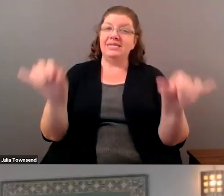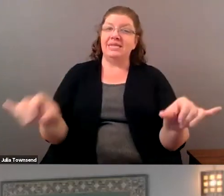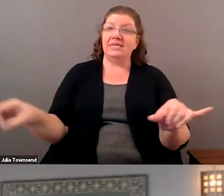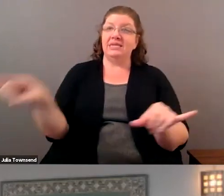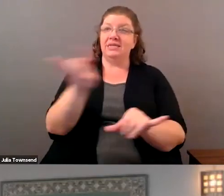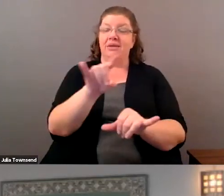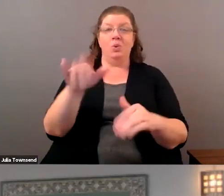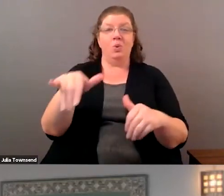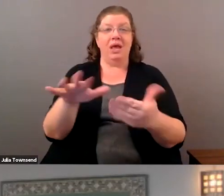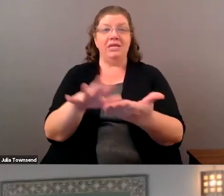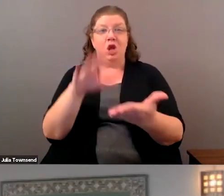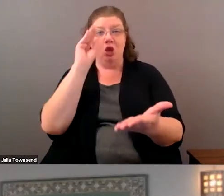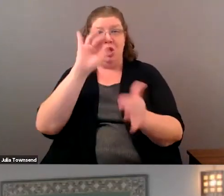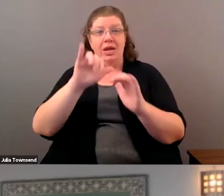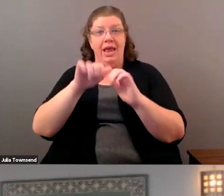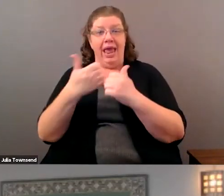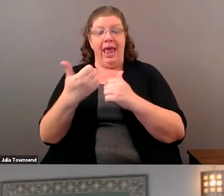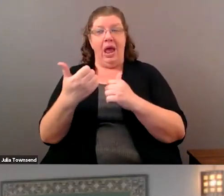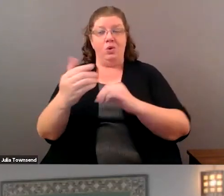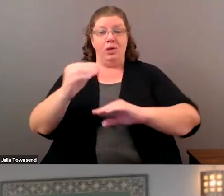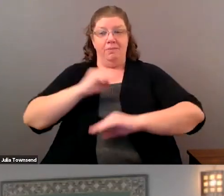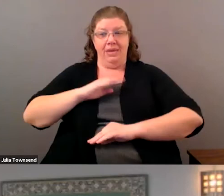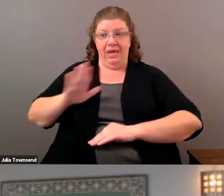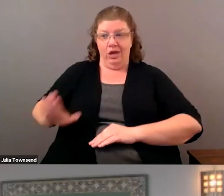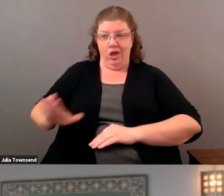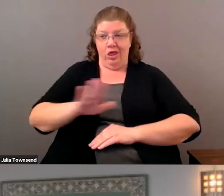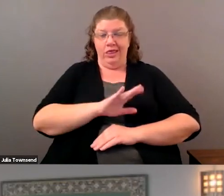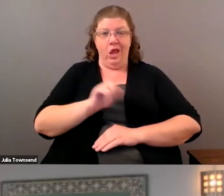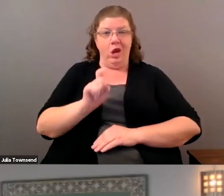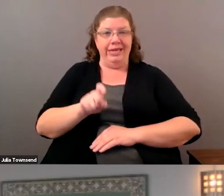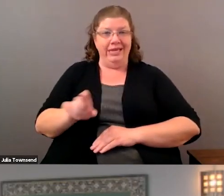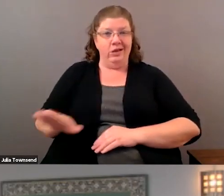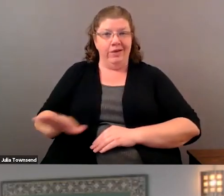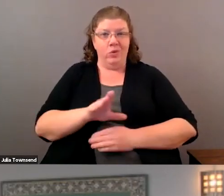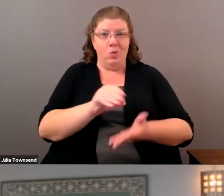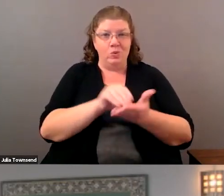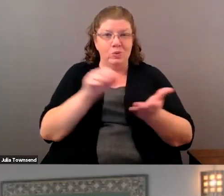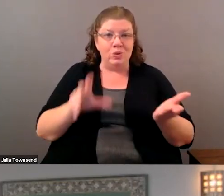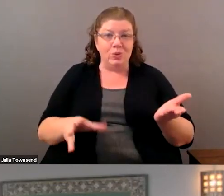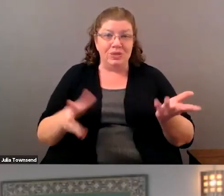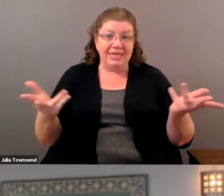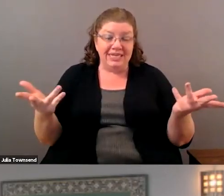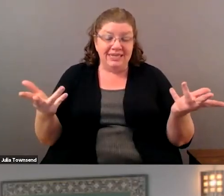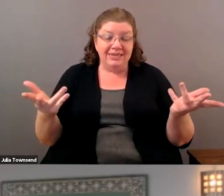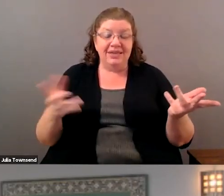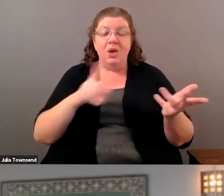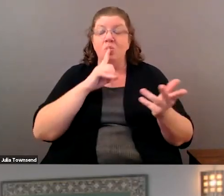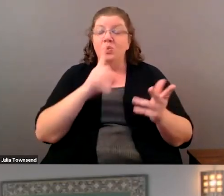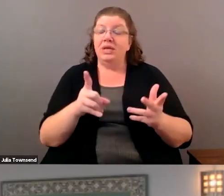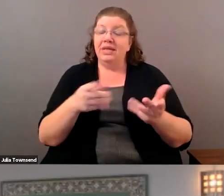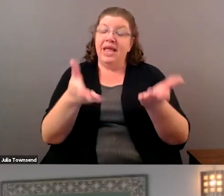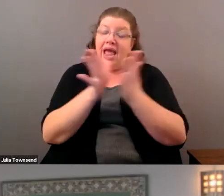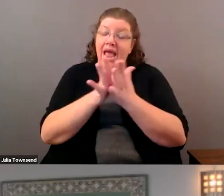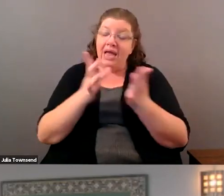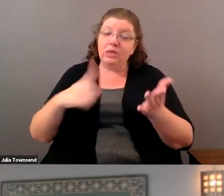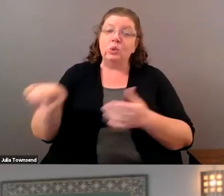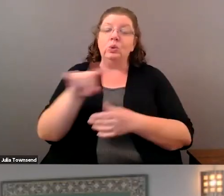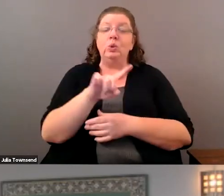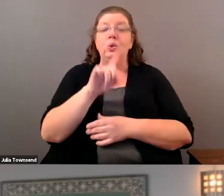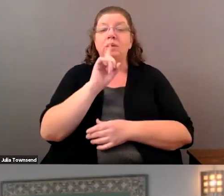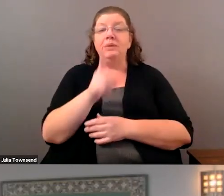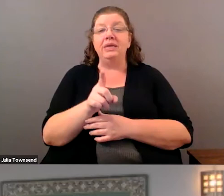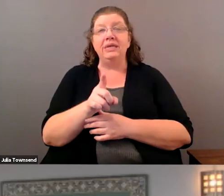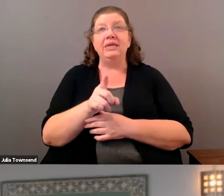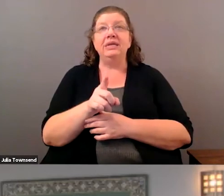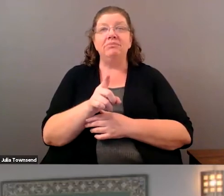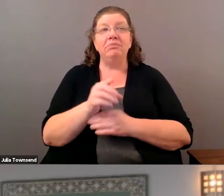hasn't learned how to meet these students' needs. And I just would invite you to be maybe